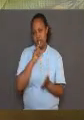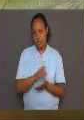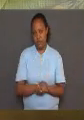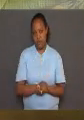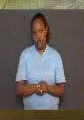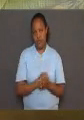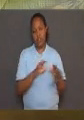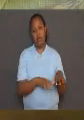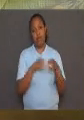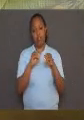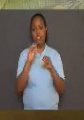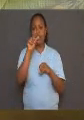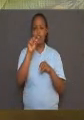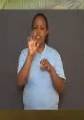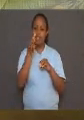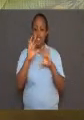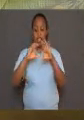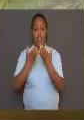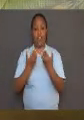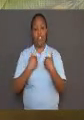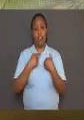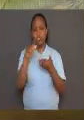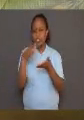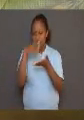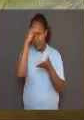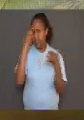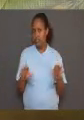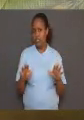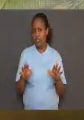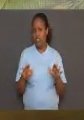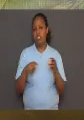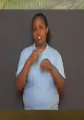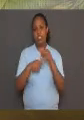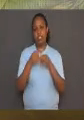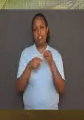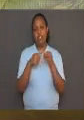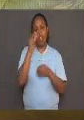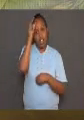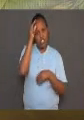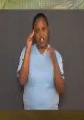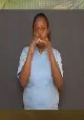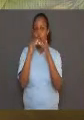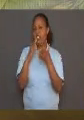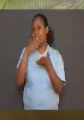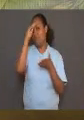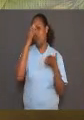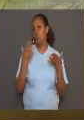Students, in grade 10, you studied the importance of cultural